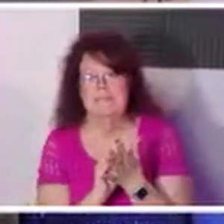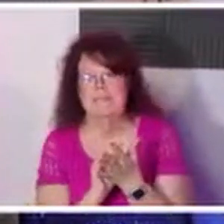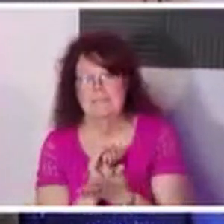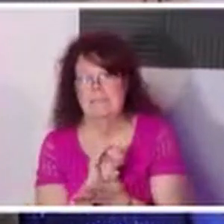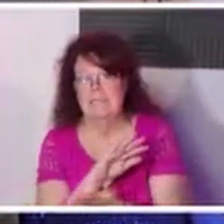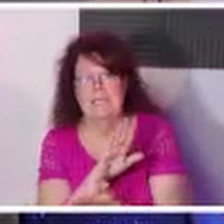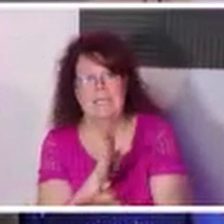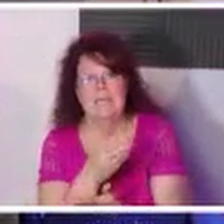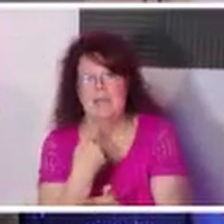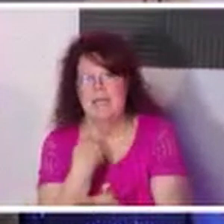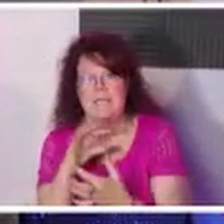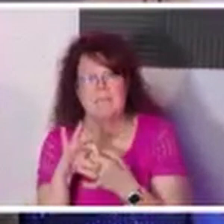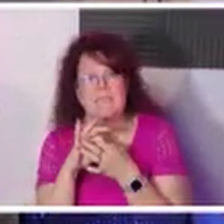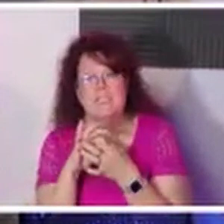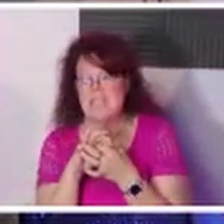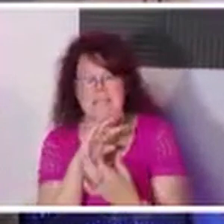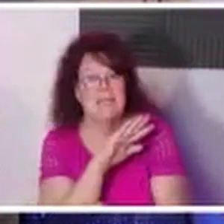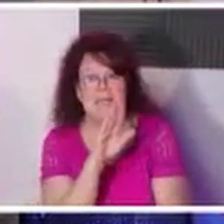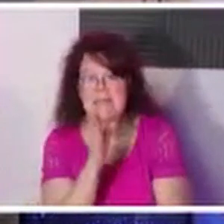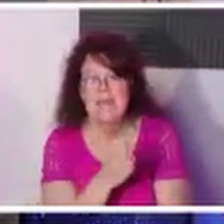he never even had in his possession.